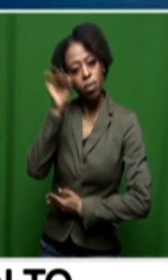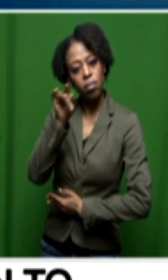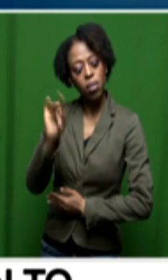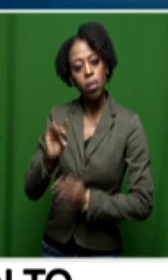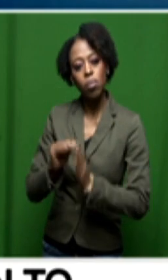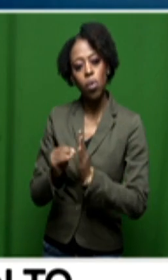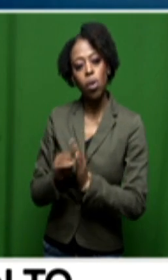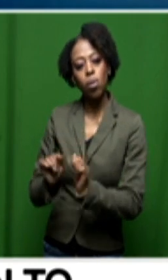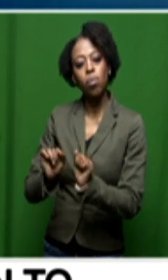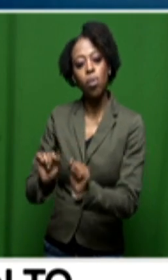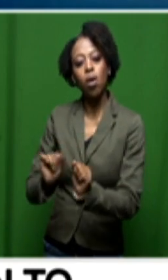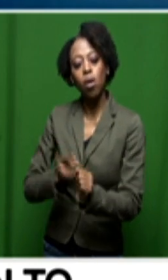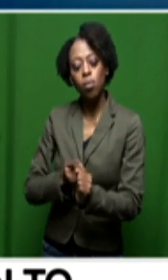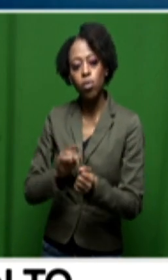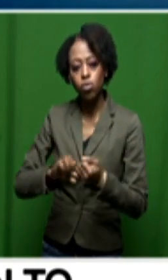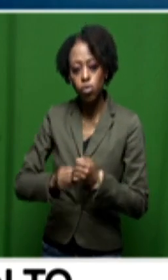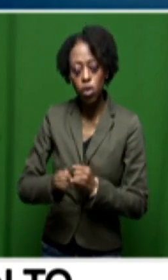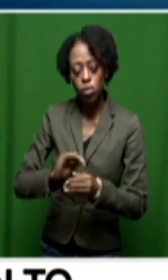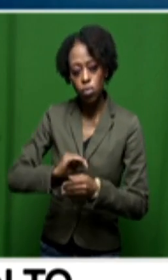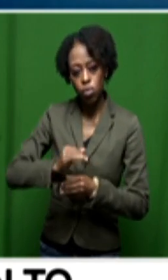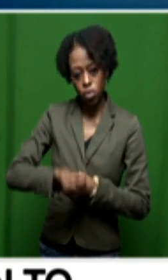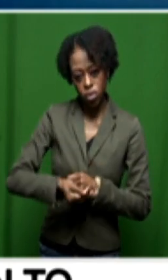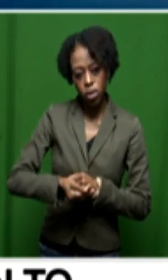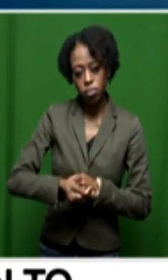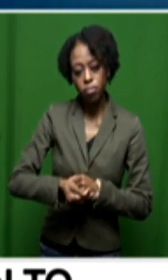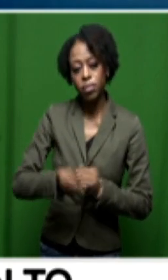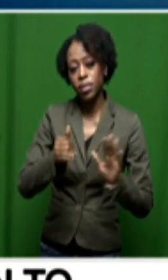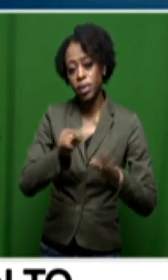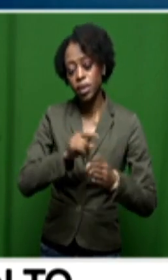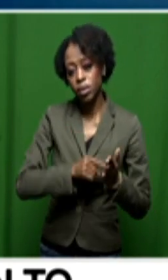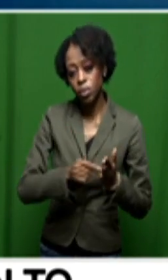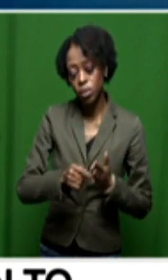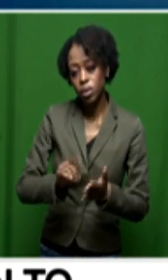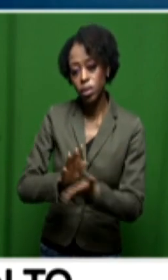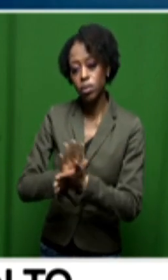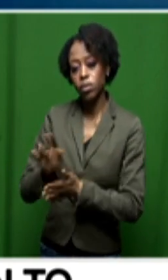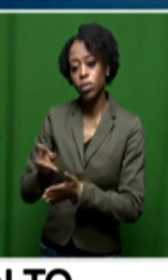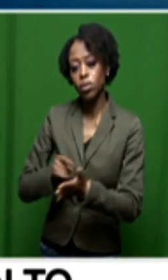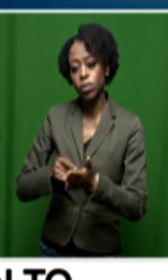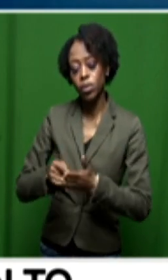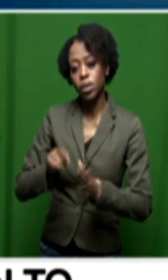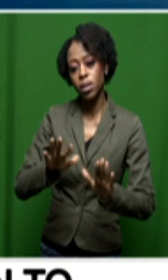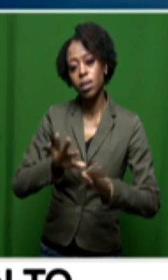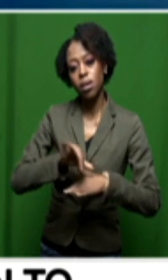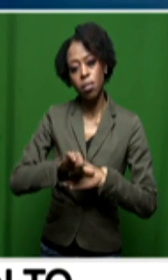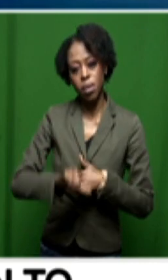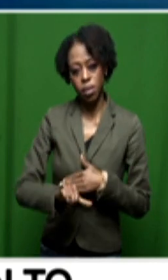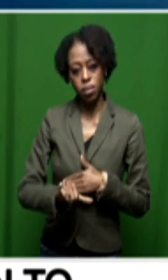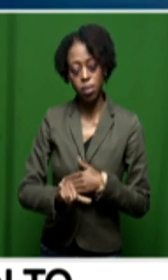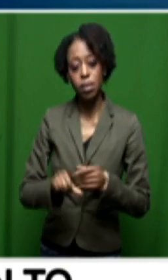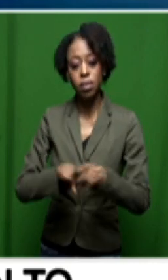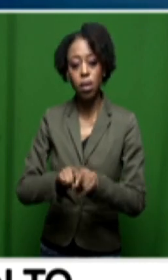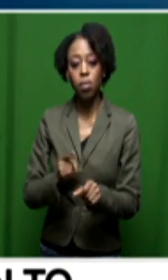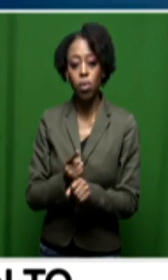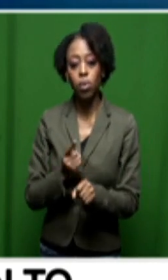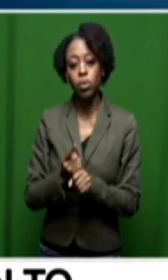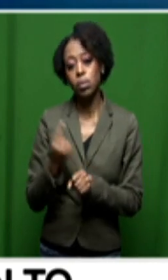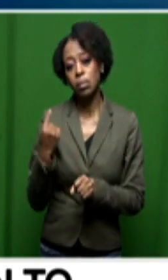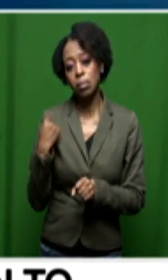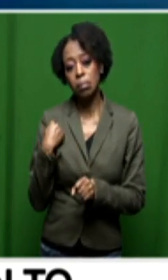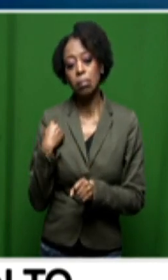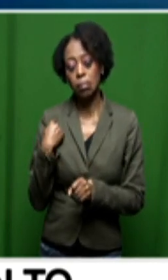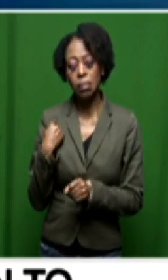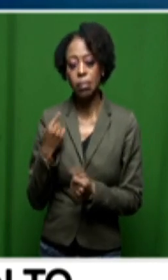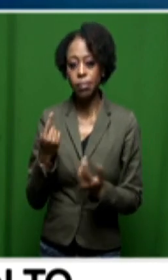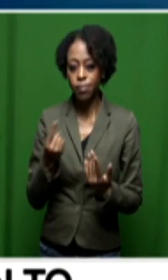expanded program on immunization at 6 weeks, 14 weeks, and 9 months of age. Now, also with the recent